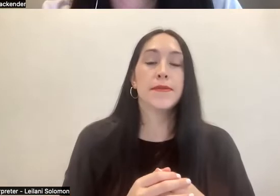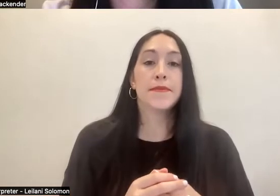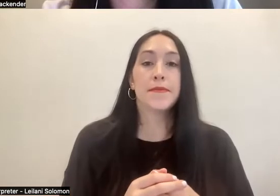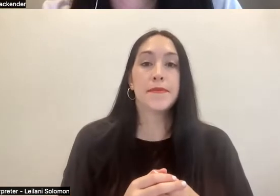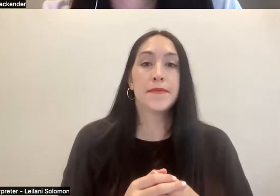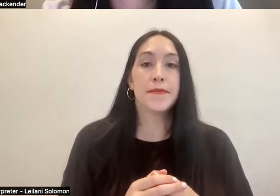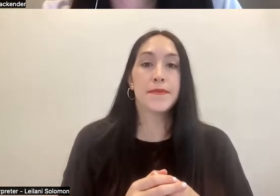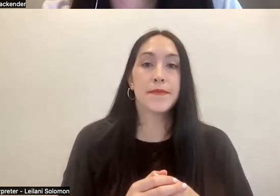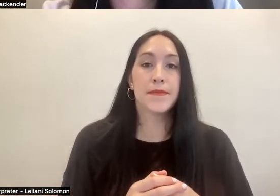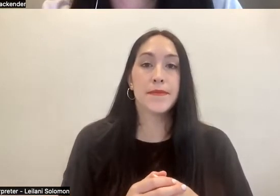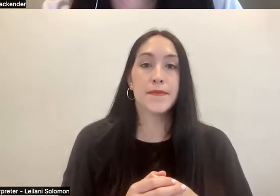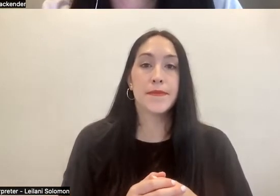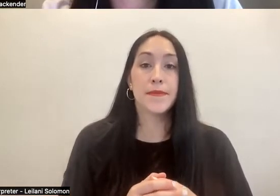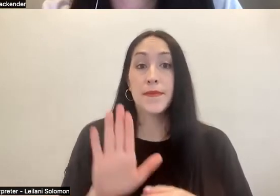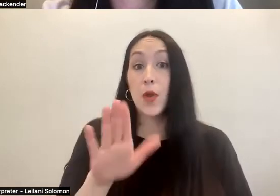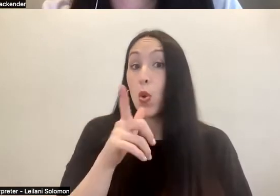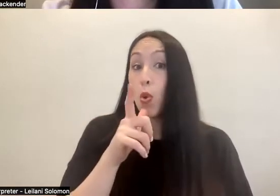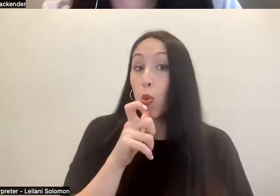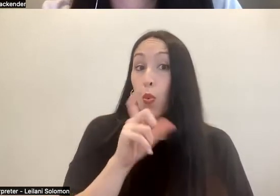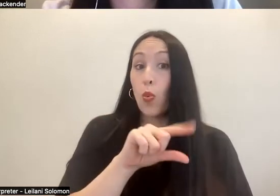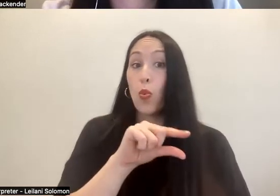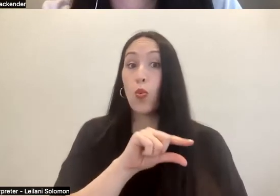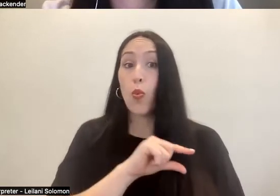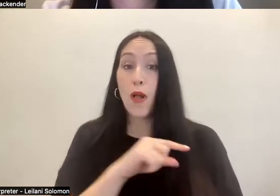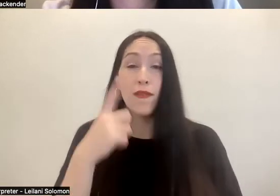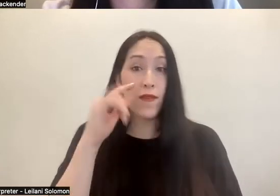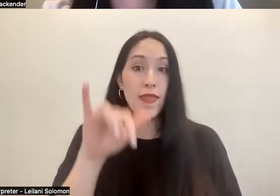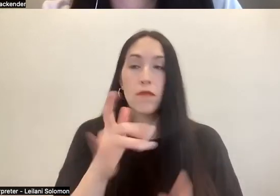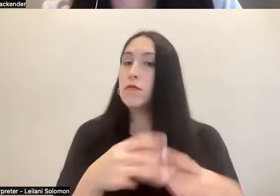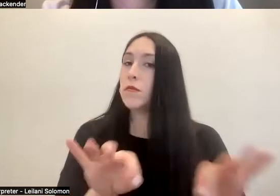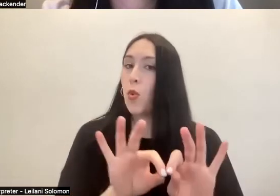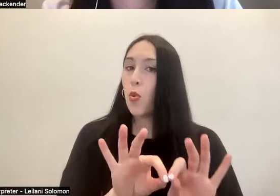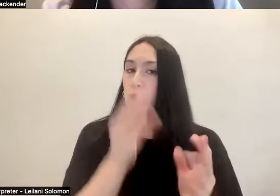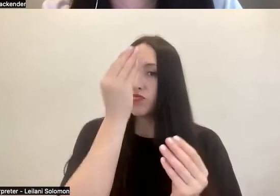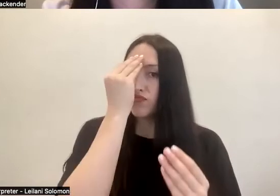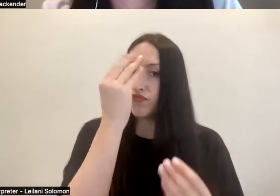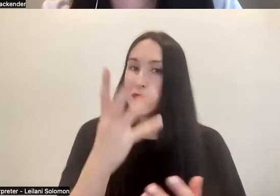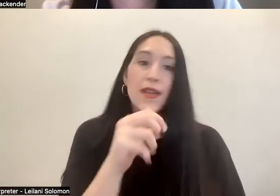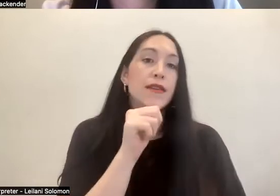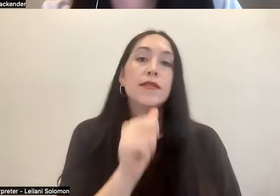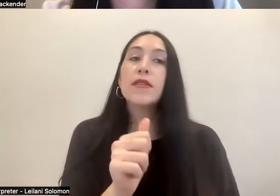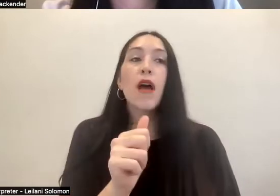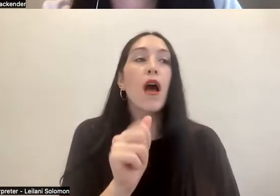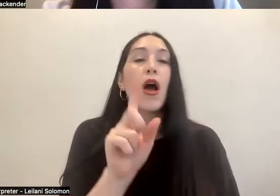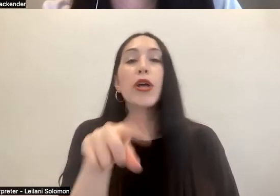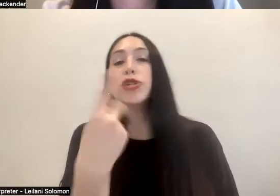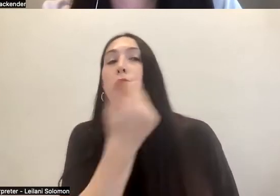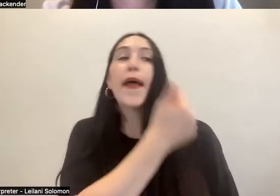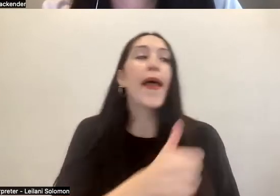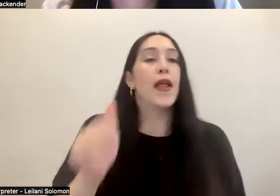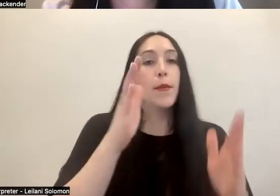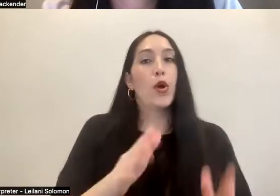who qualifies, I think is important to relay that here, is it's not just anybody that has a diagnosis. It has to